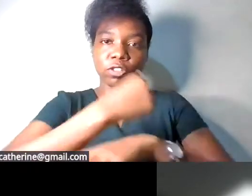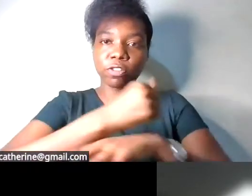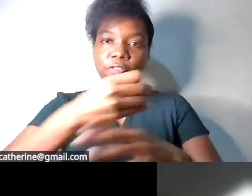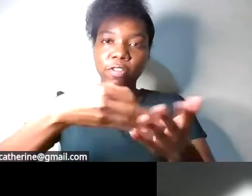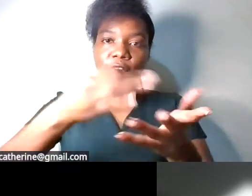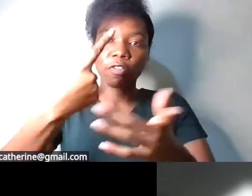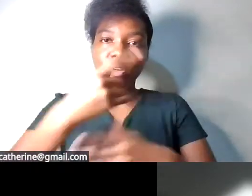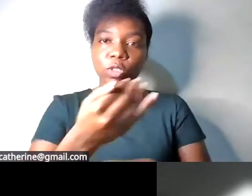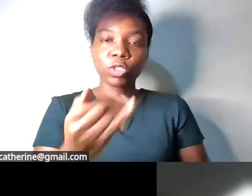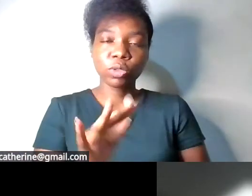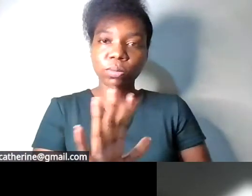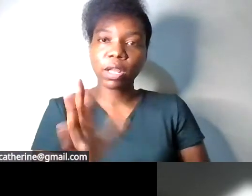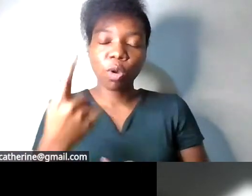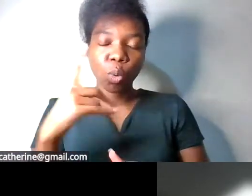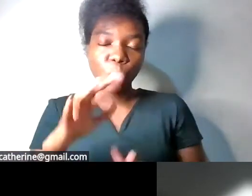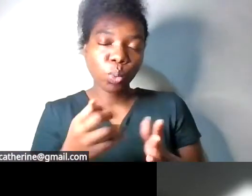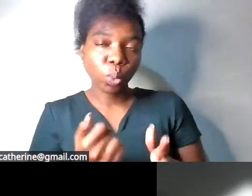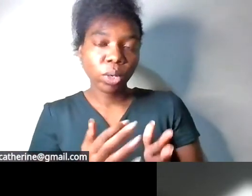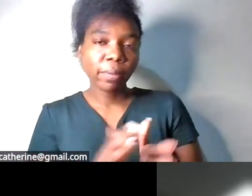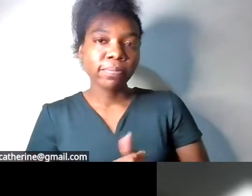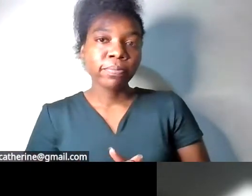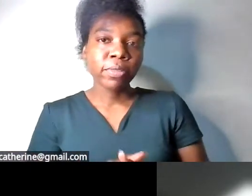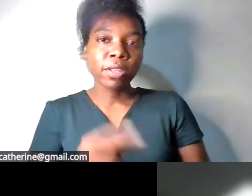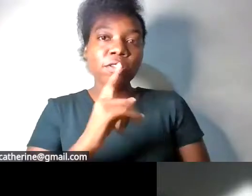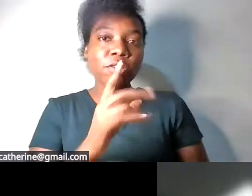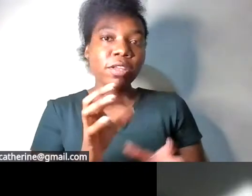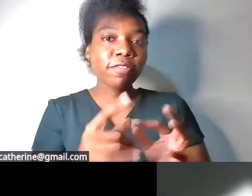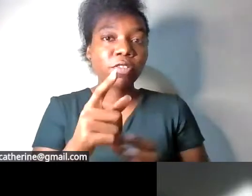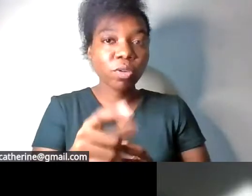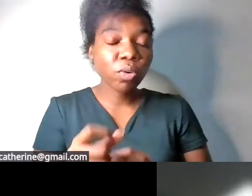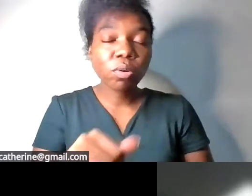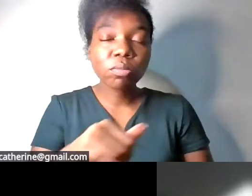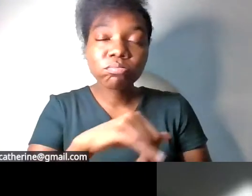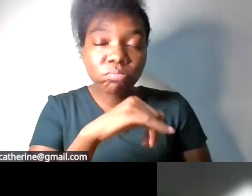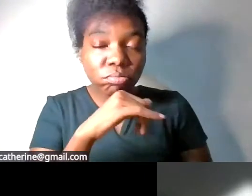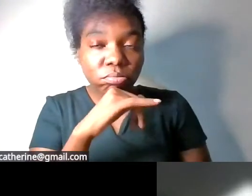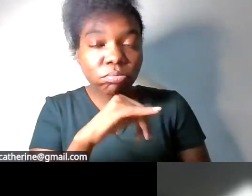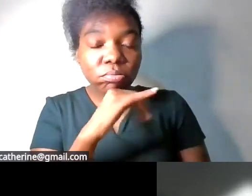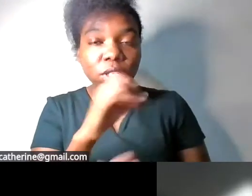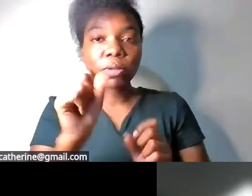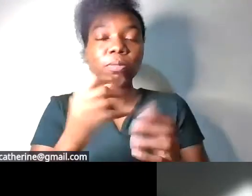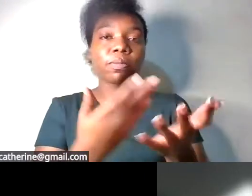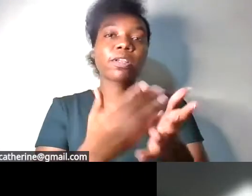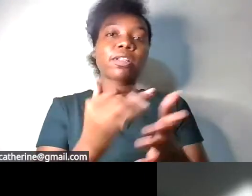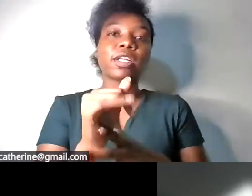daughter. So that's if you're in Kampala, you can write to info. If you're in Nairobi, Lorraine?